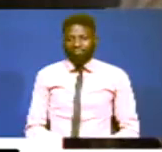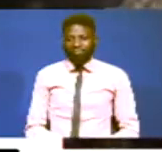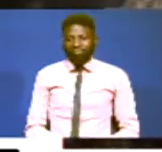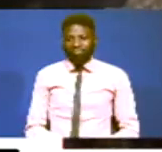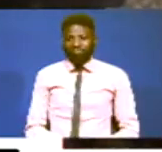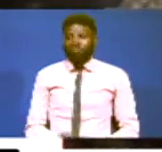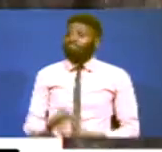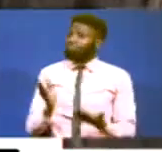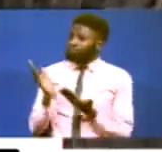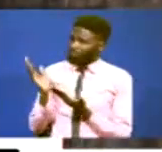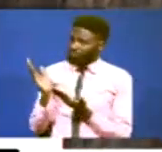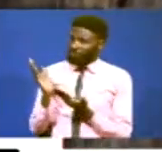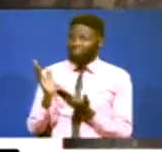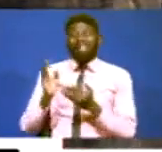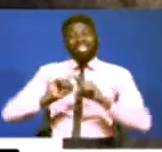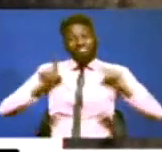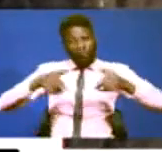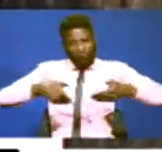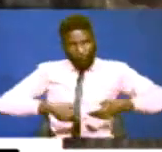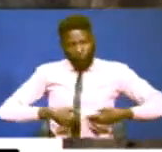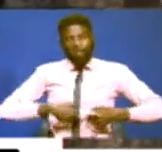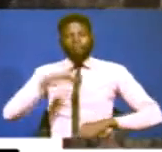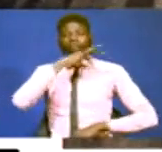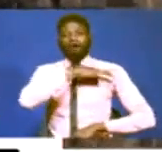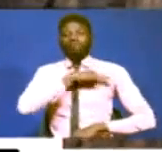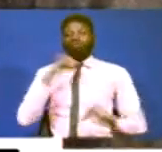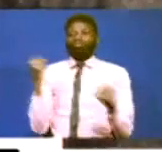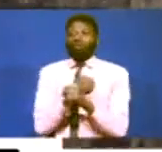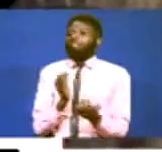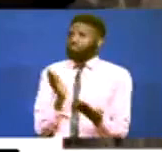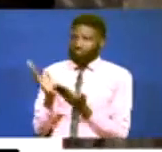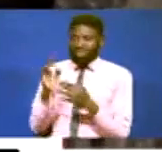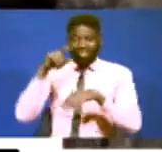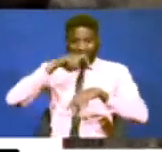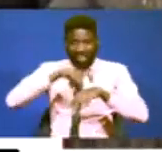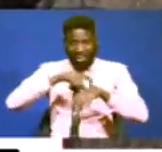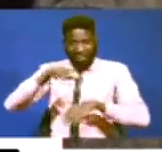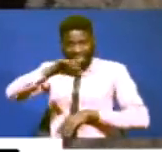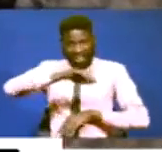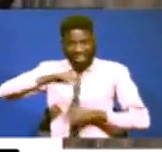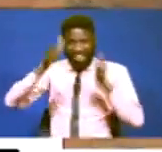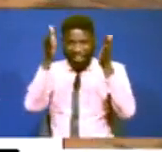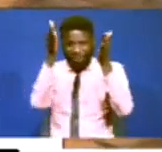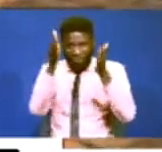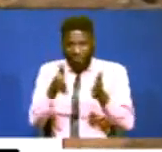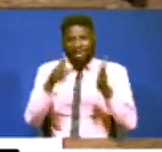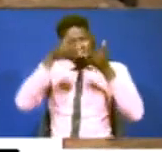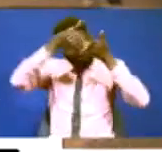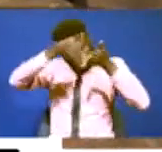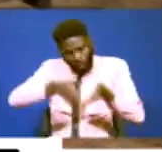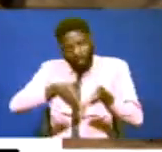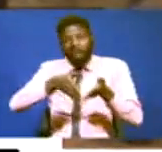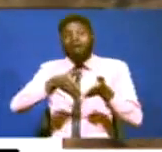Here, various youth ache a living by diving into this deep gorge to the bed of Kerio River.